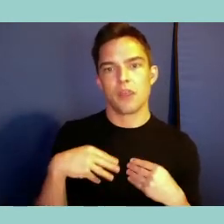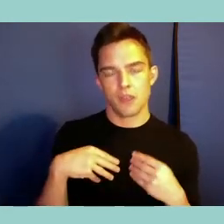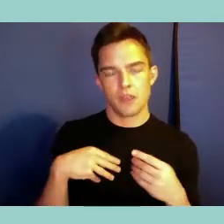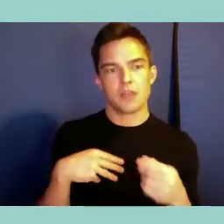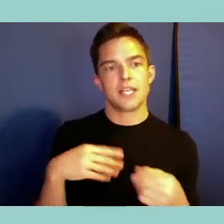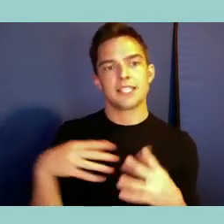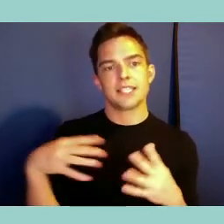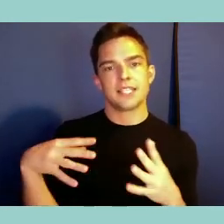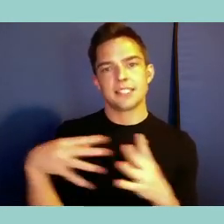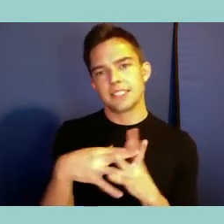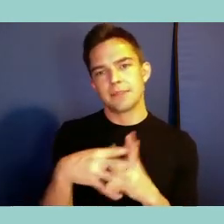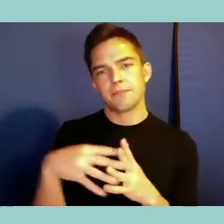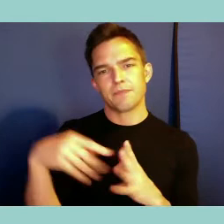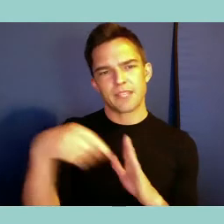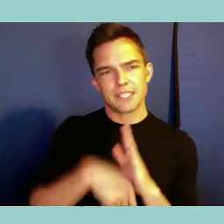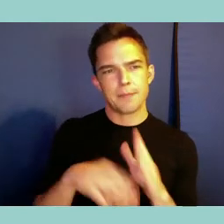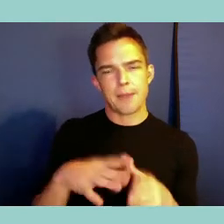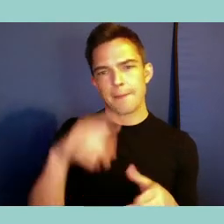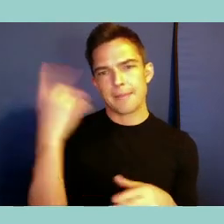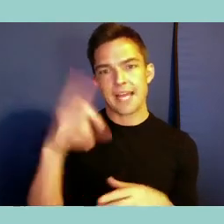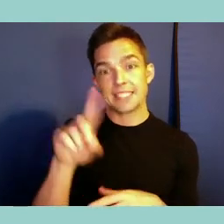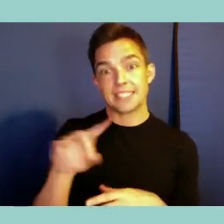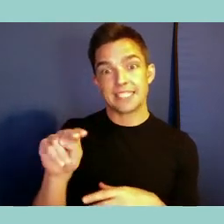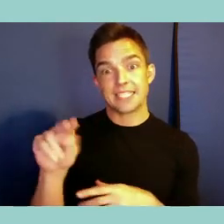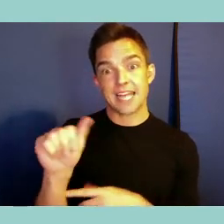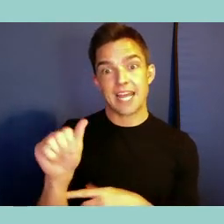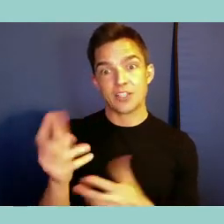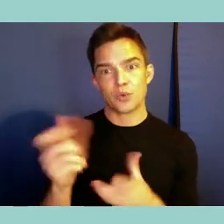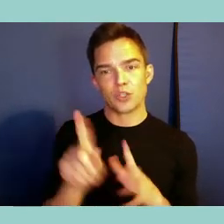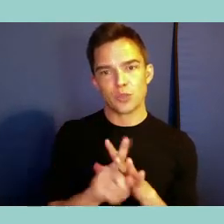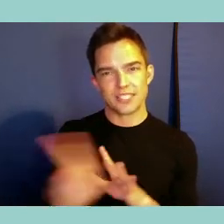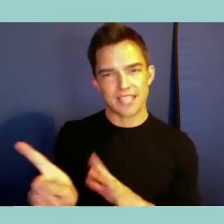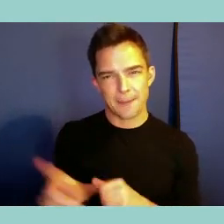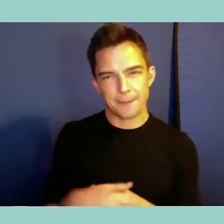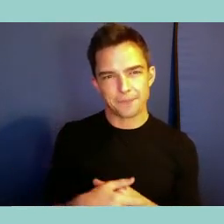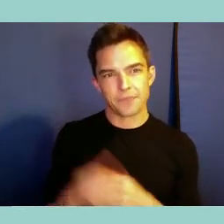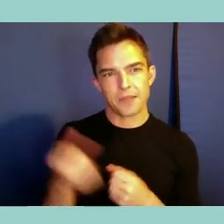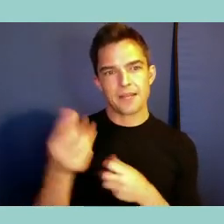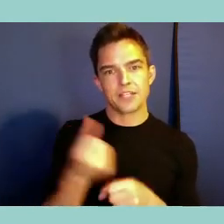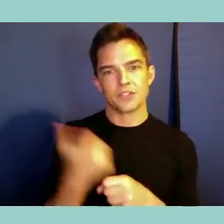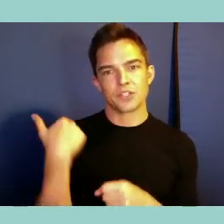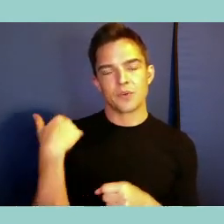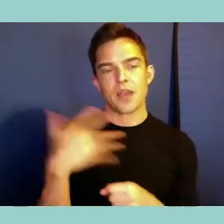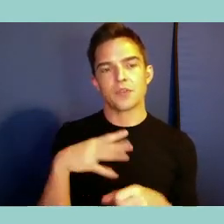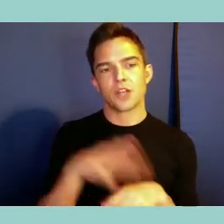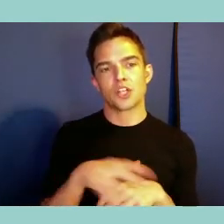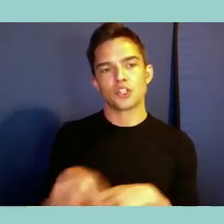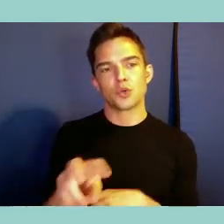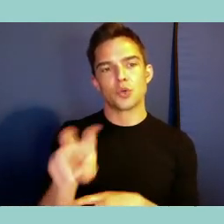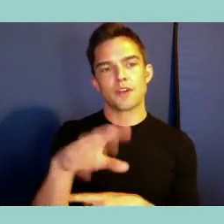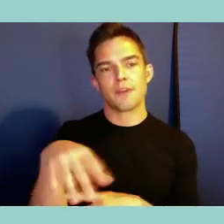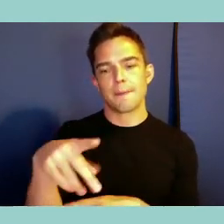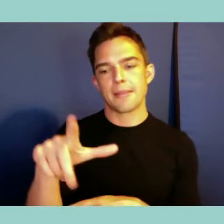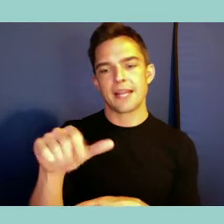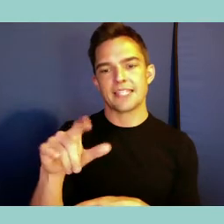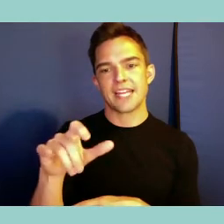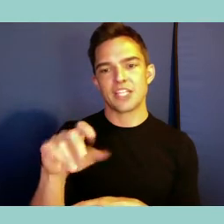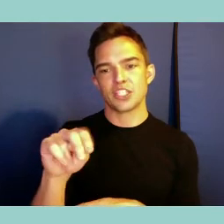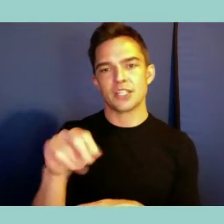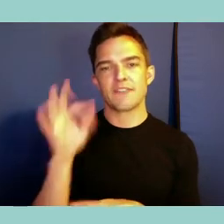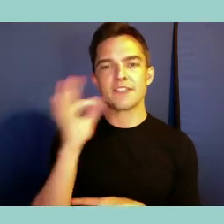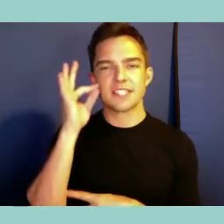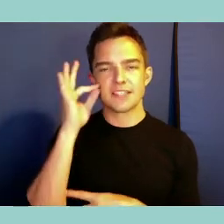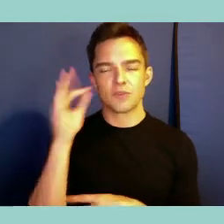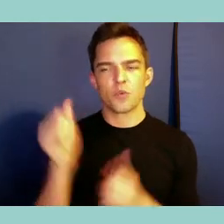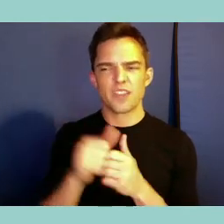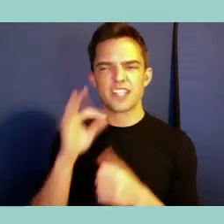my Black DNA to escape. Years ago, I was on a tour of a plantation with a Native American friend